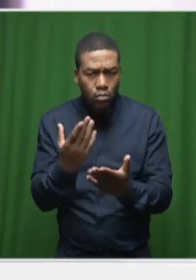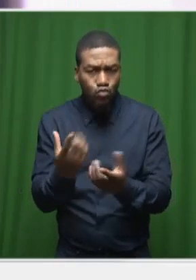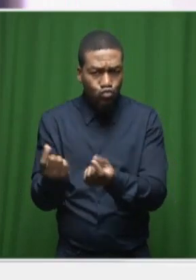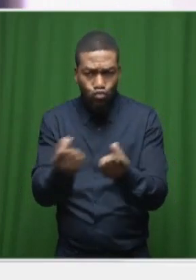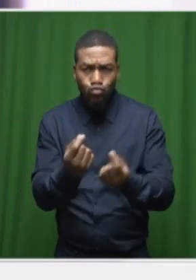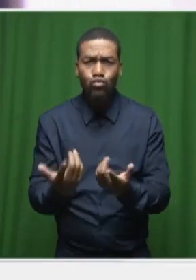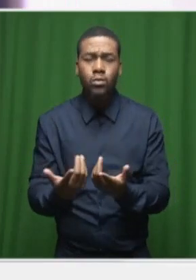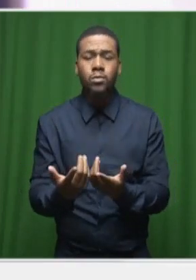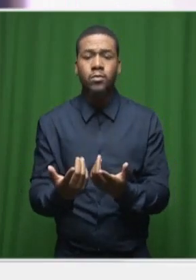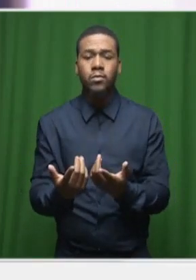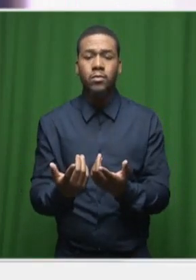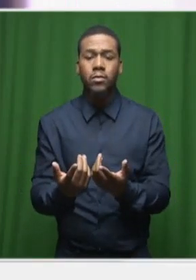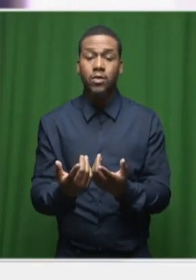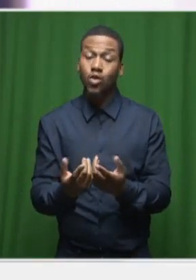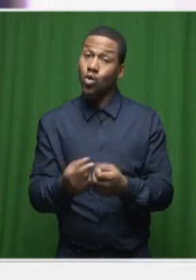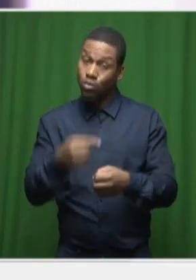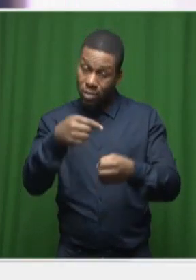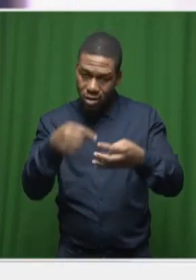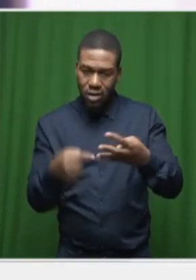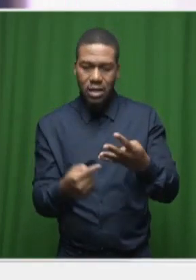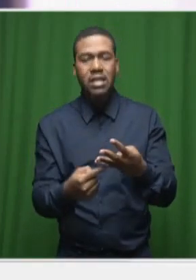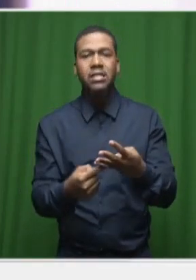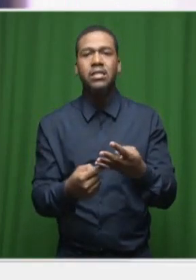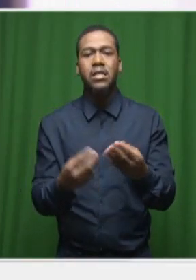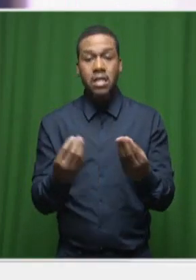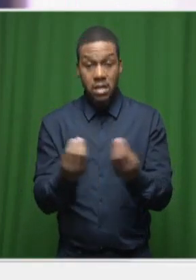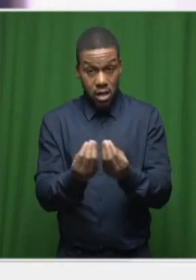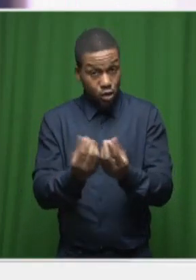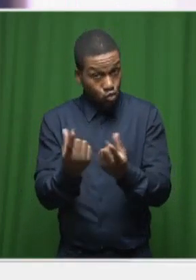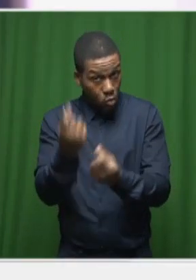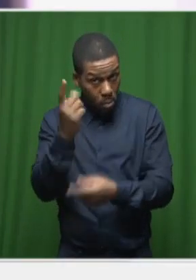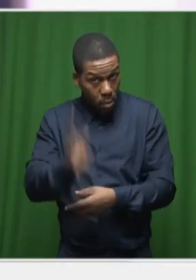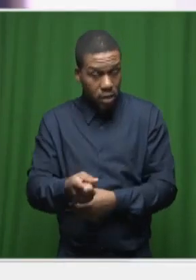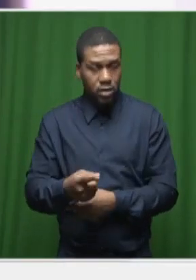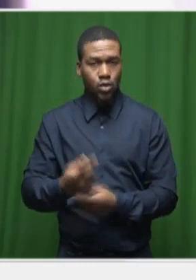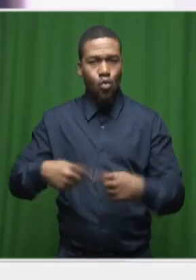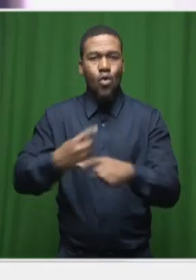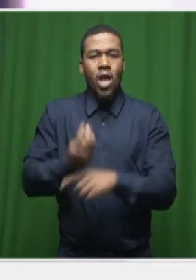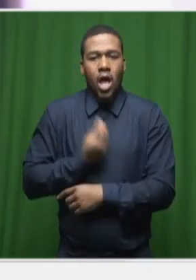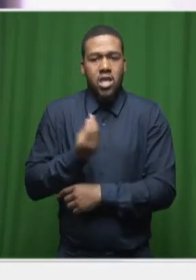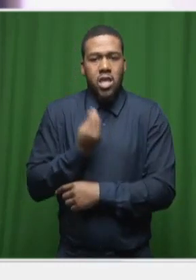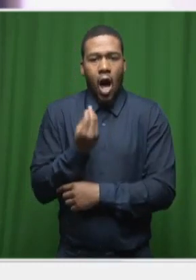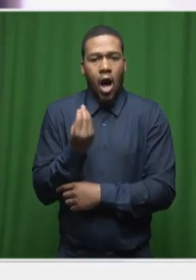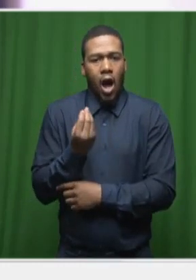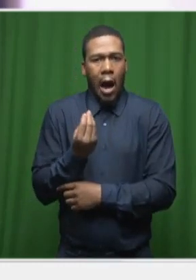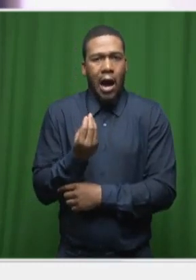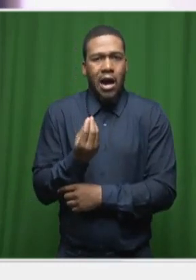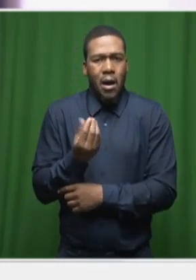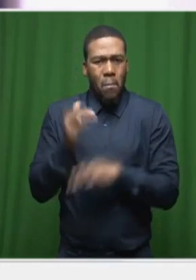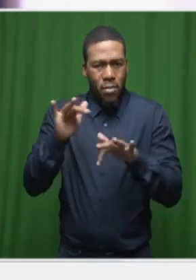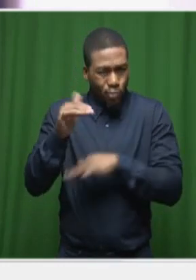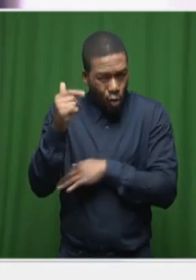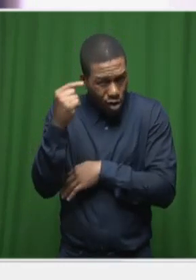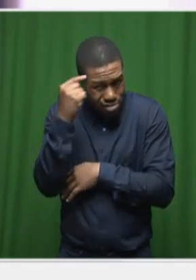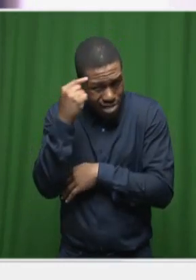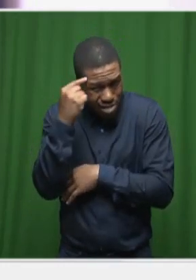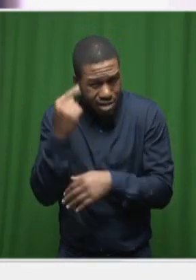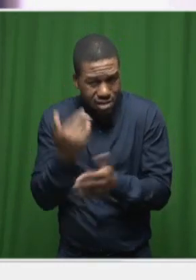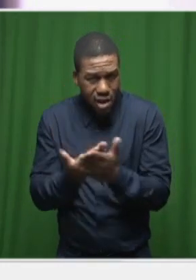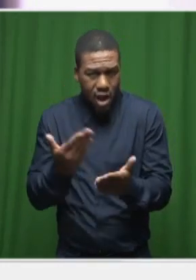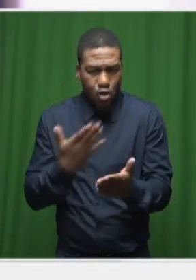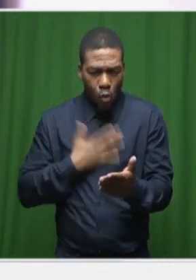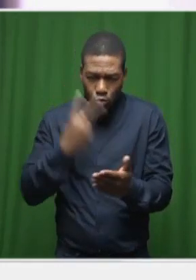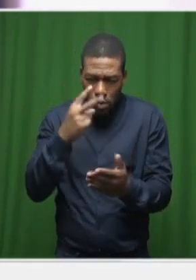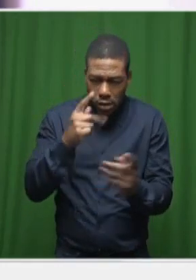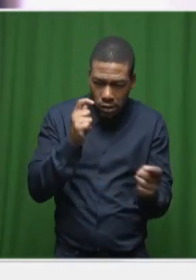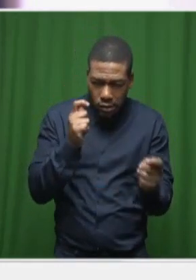we, as young thinkers, we are looking at to see some change that can be